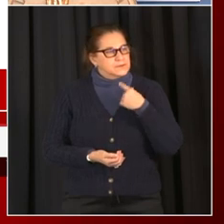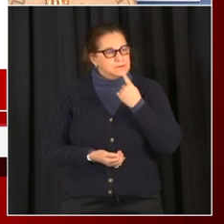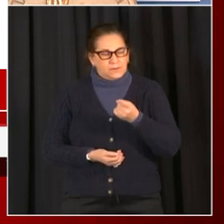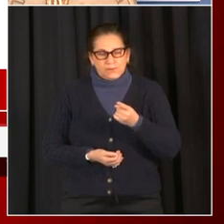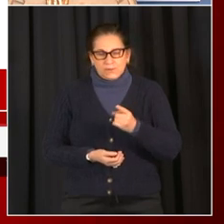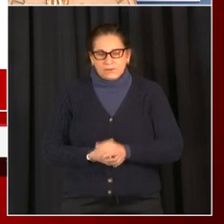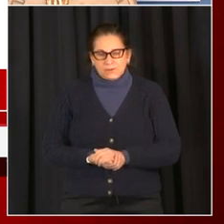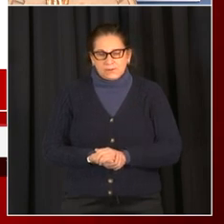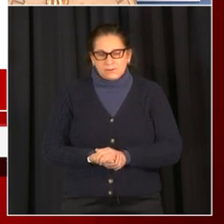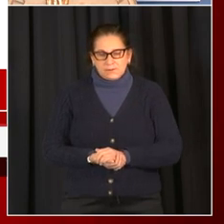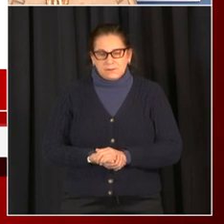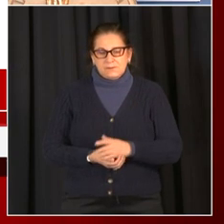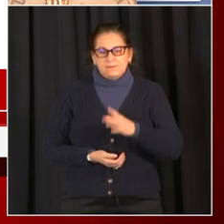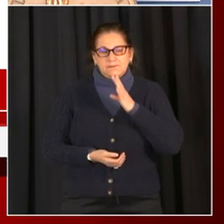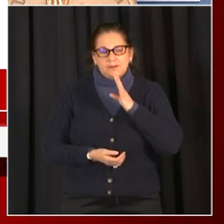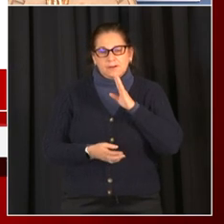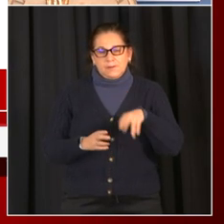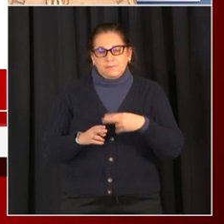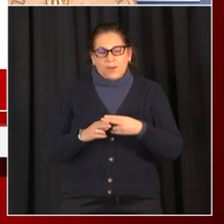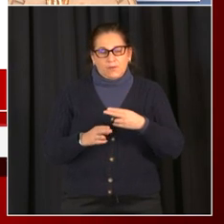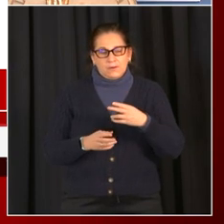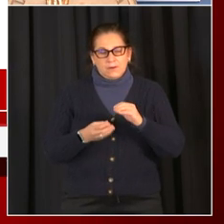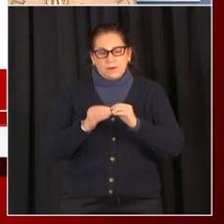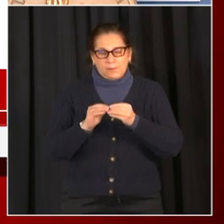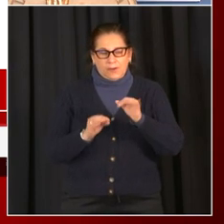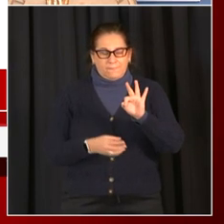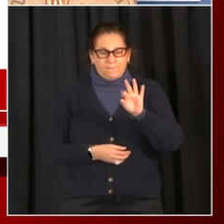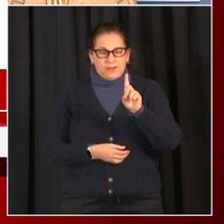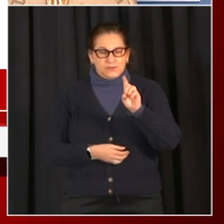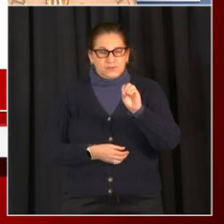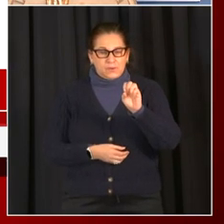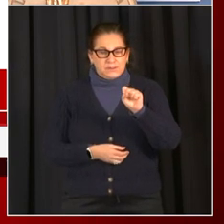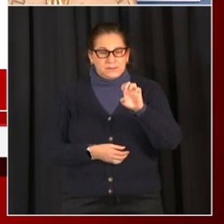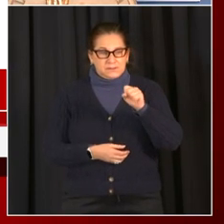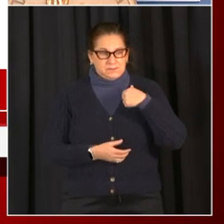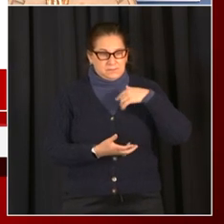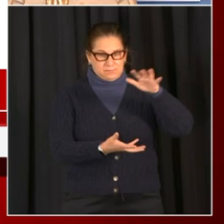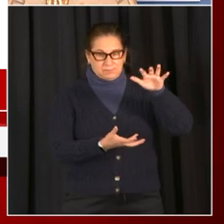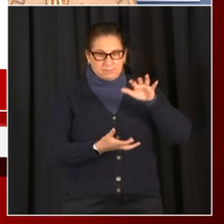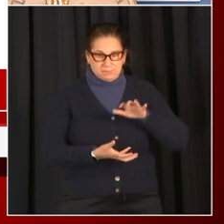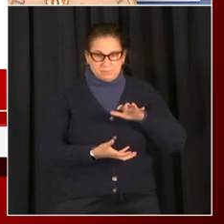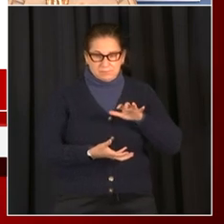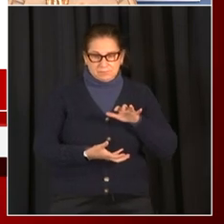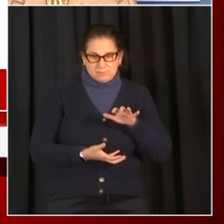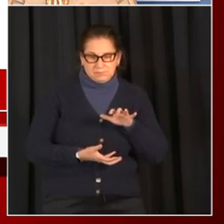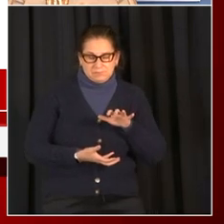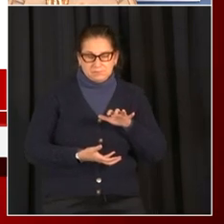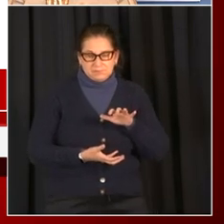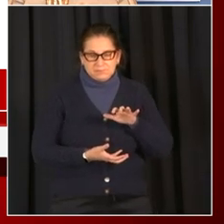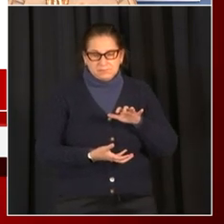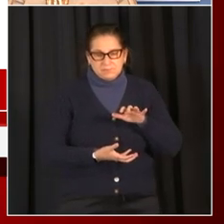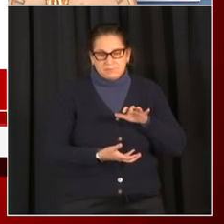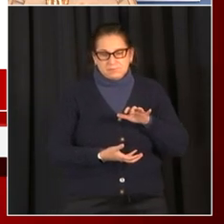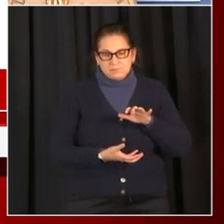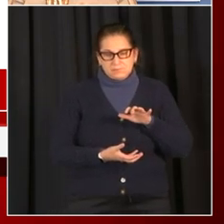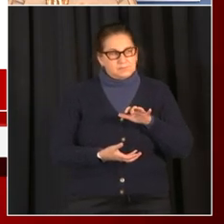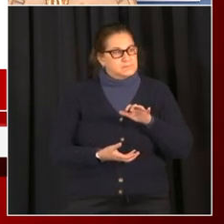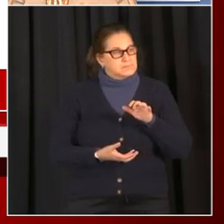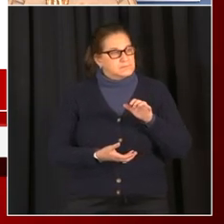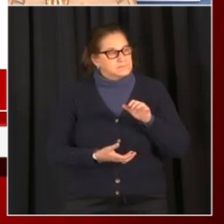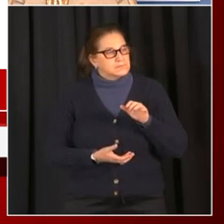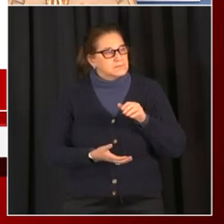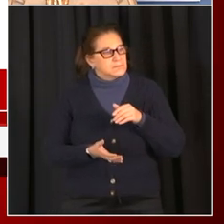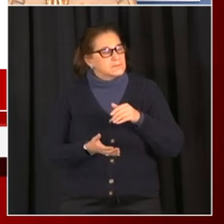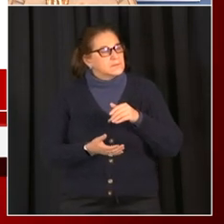of doses that have been delivered and that we expect. And actually, let me turn to Dr. Shaw to talk about